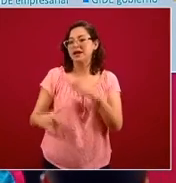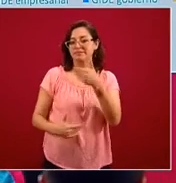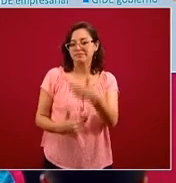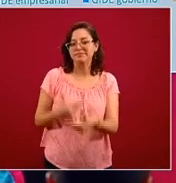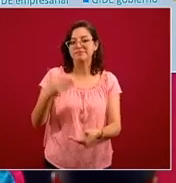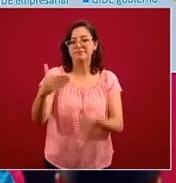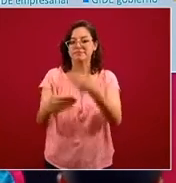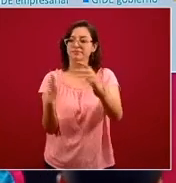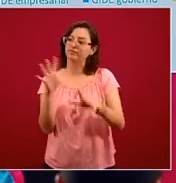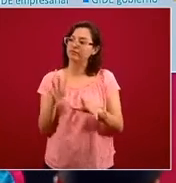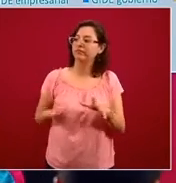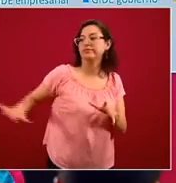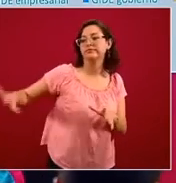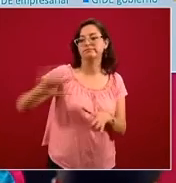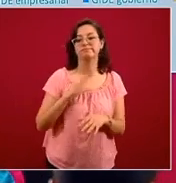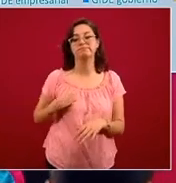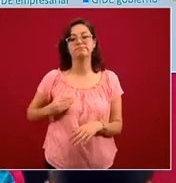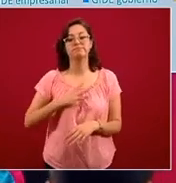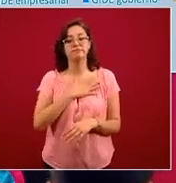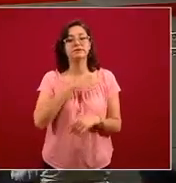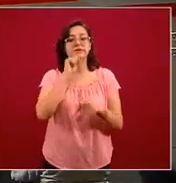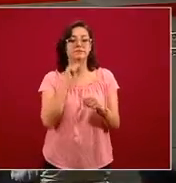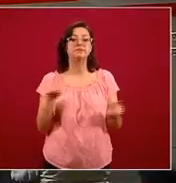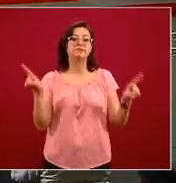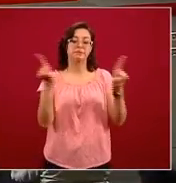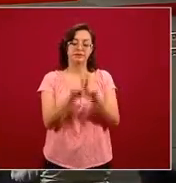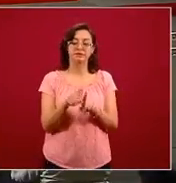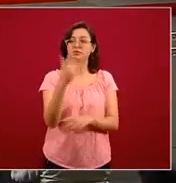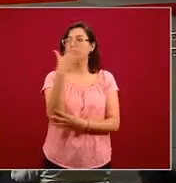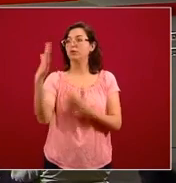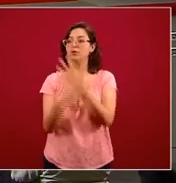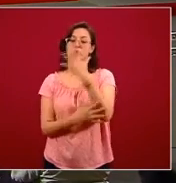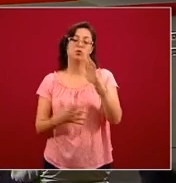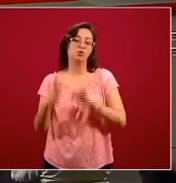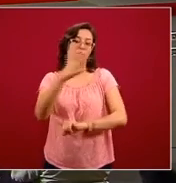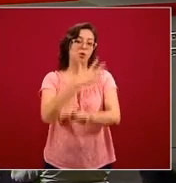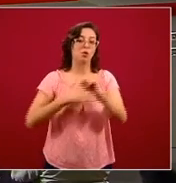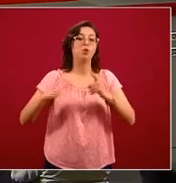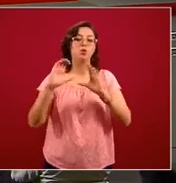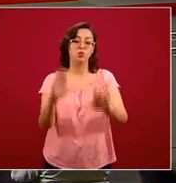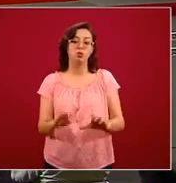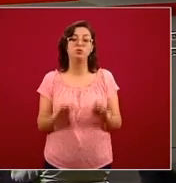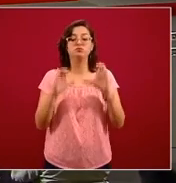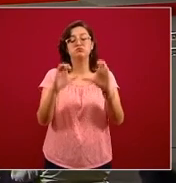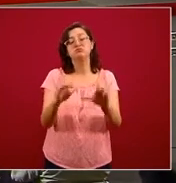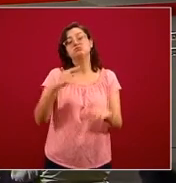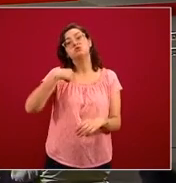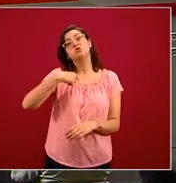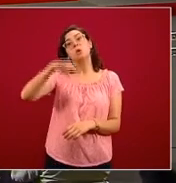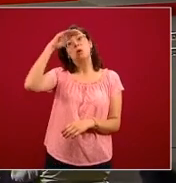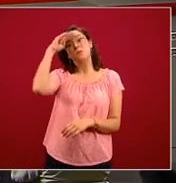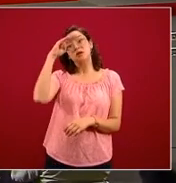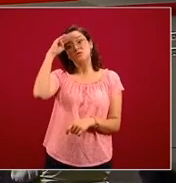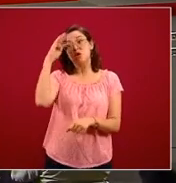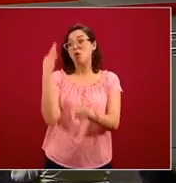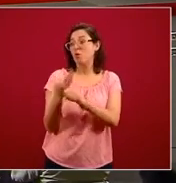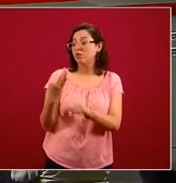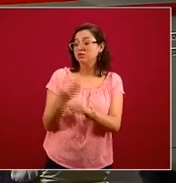This is something that we need for the social well-being and for taking care of the environment.